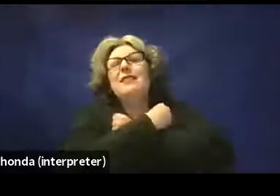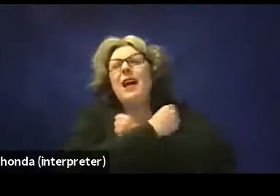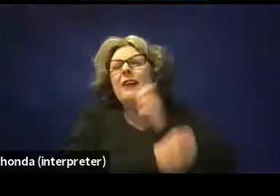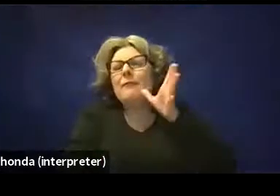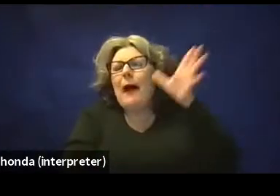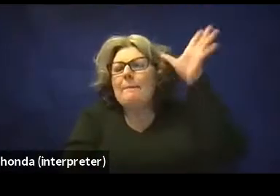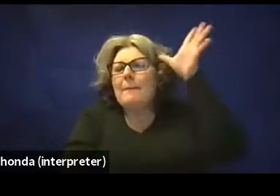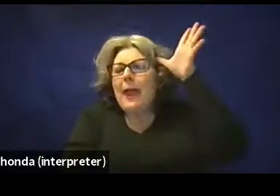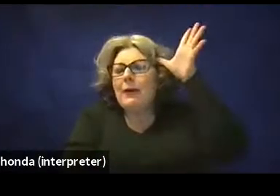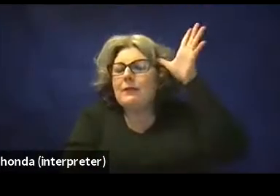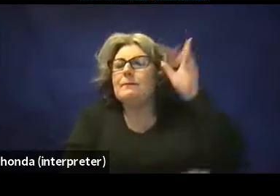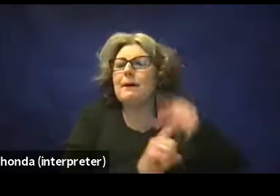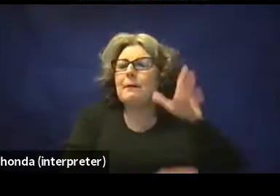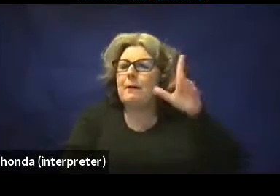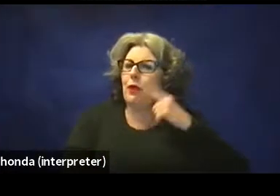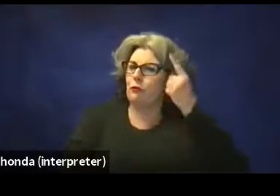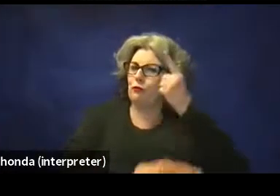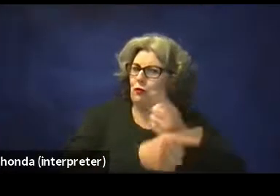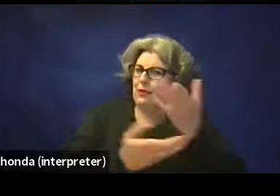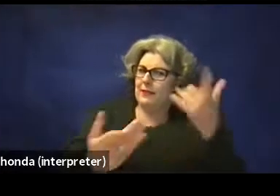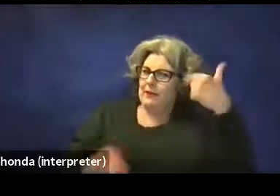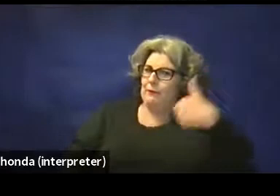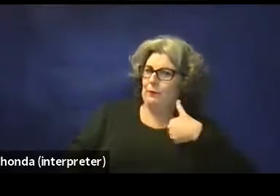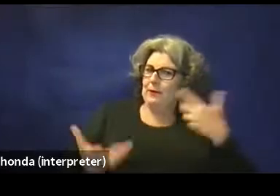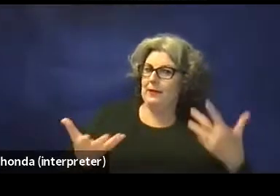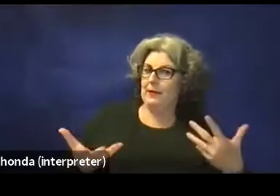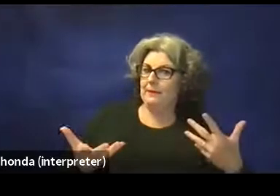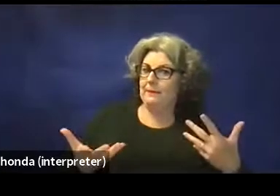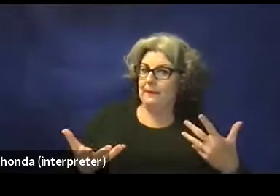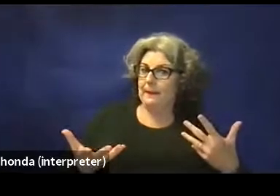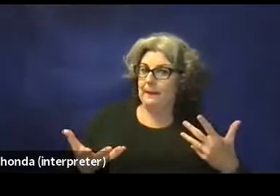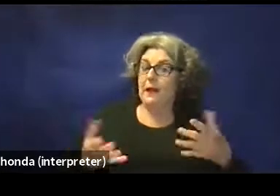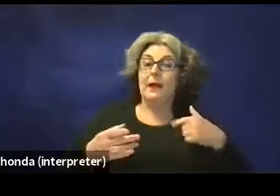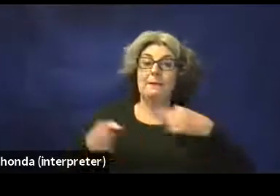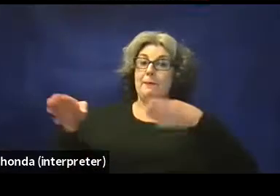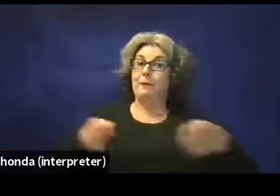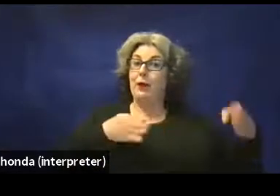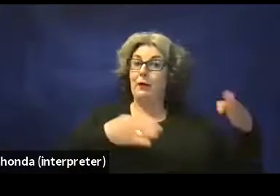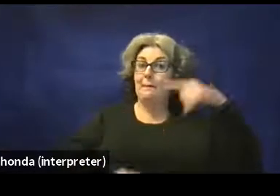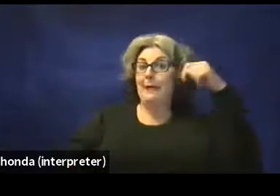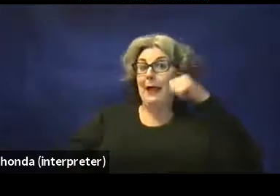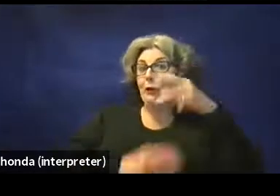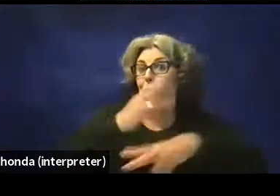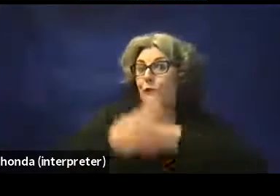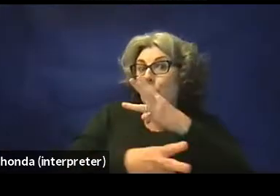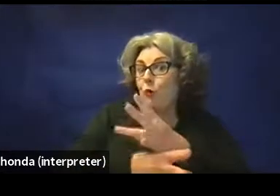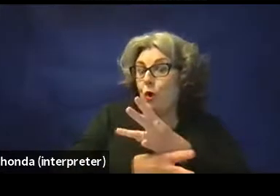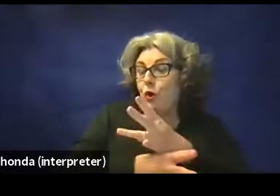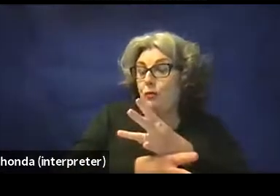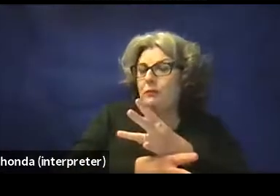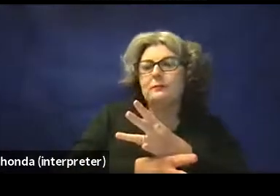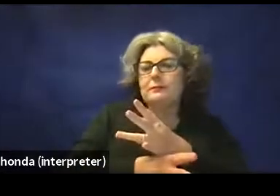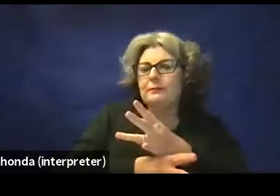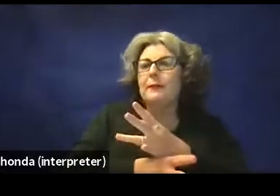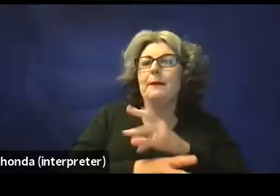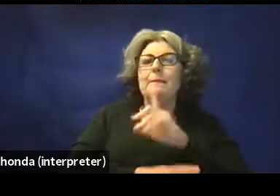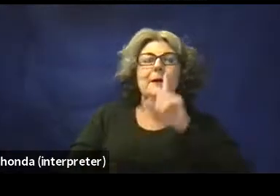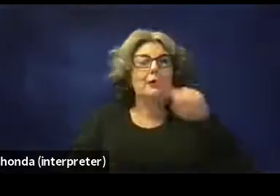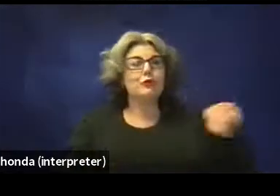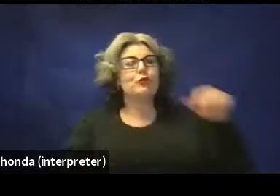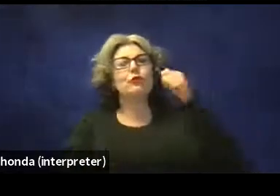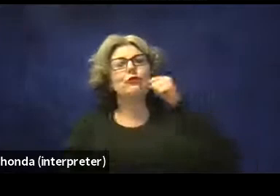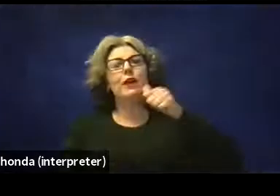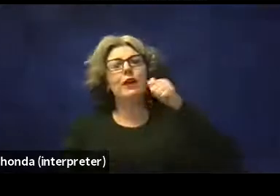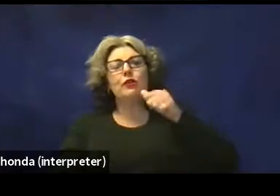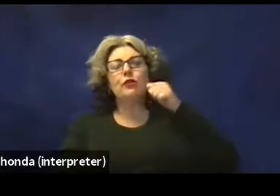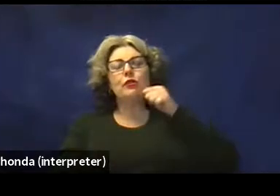they were doing what they thought was the right thing. So in my preparing Black girls for the world is really just making sure that girls